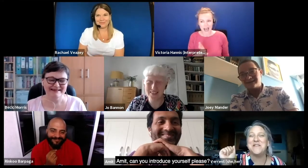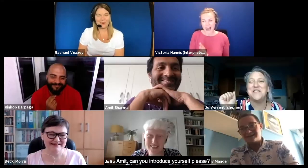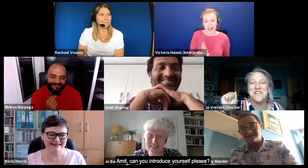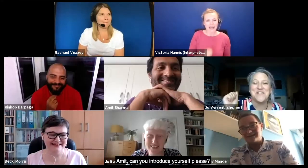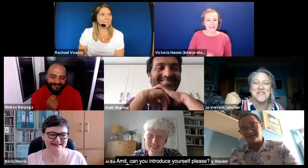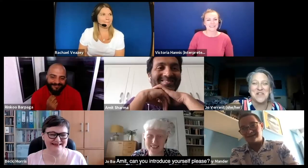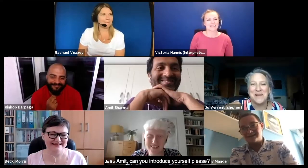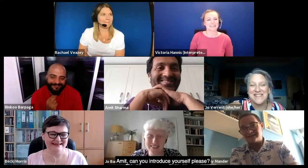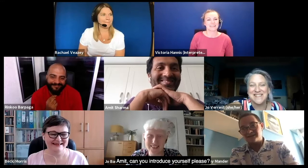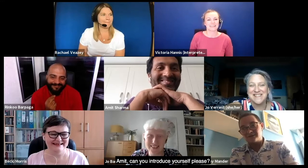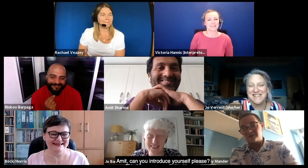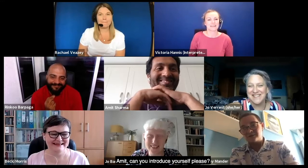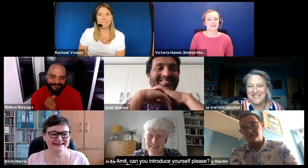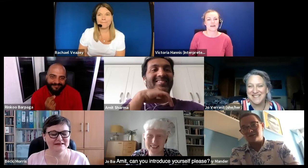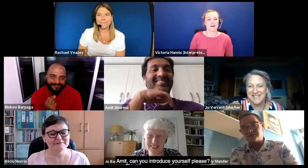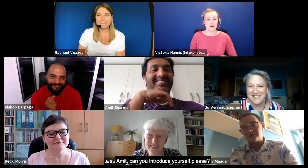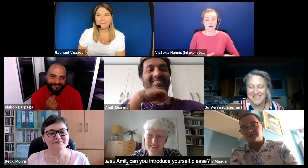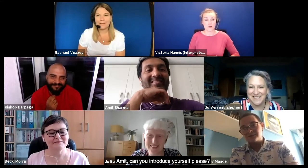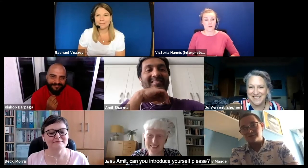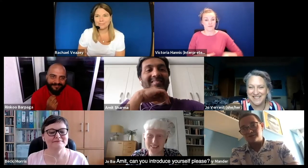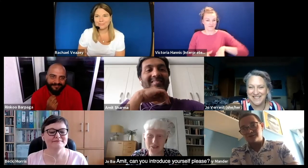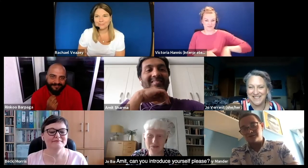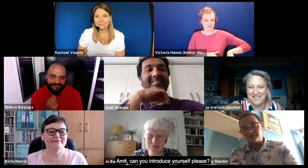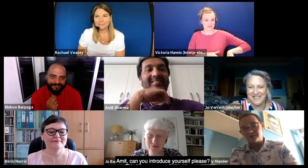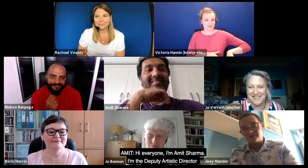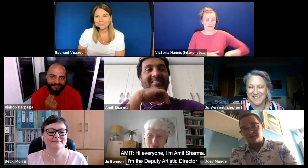Can you introduce yourself, please?